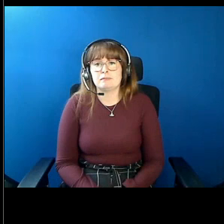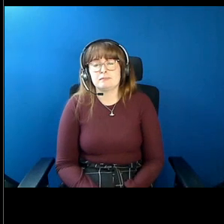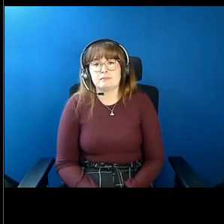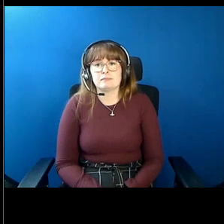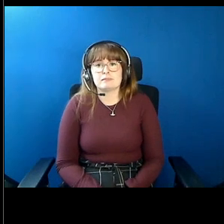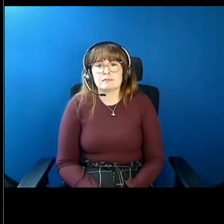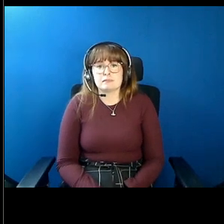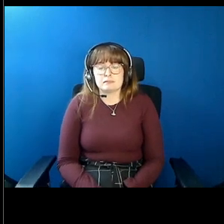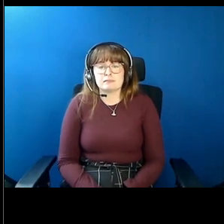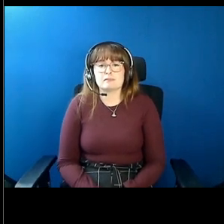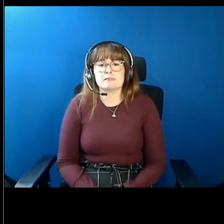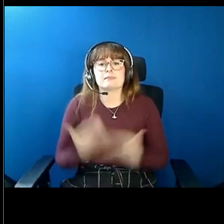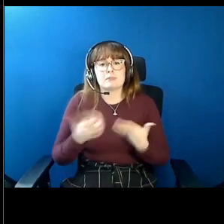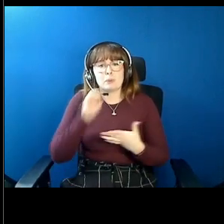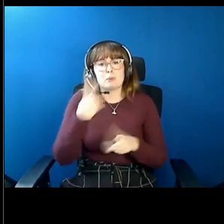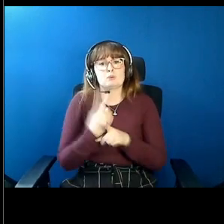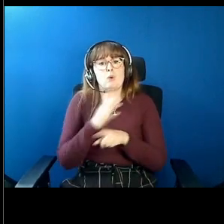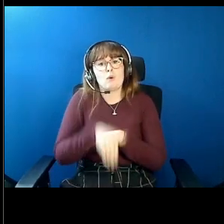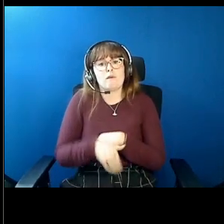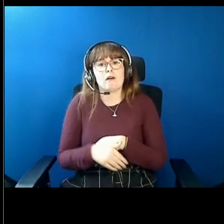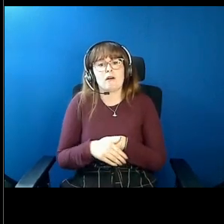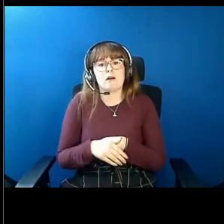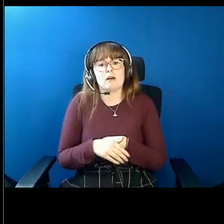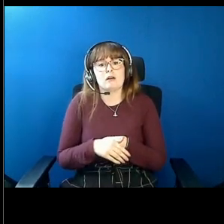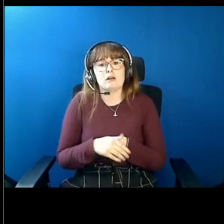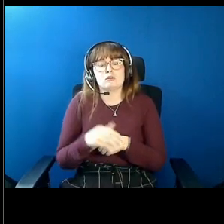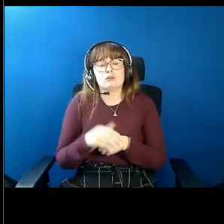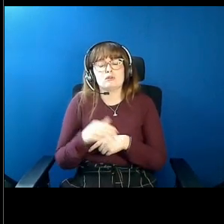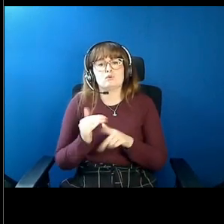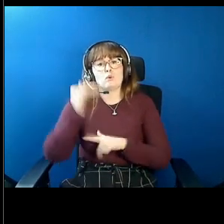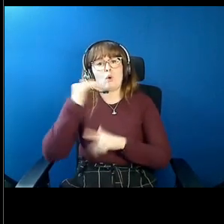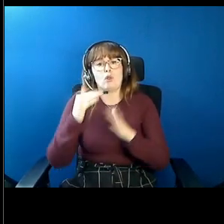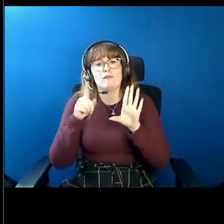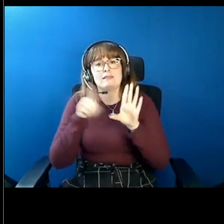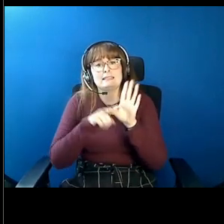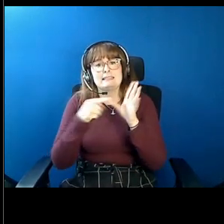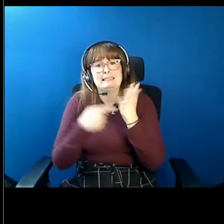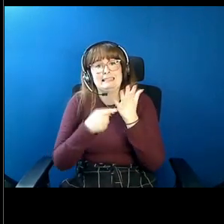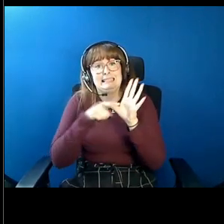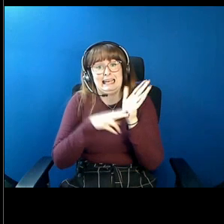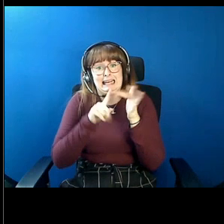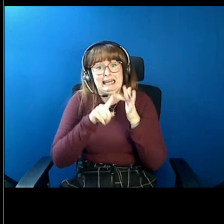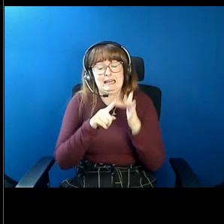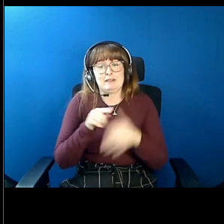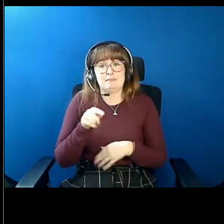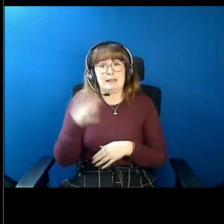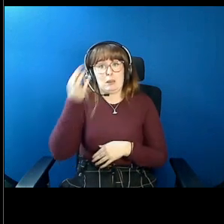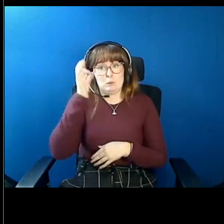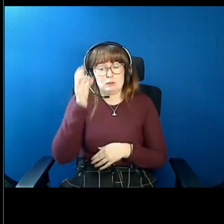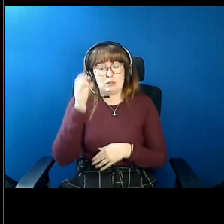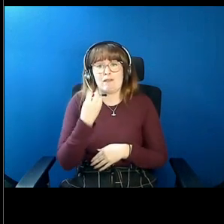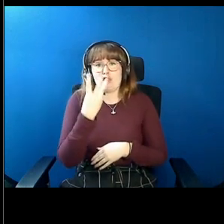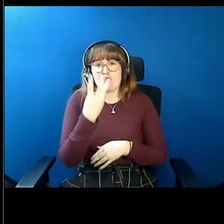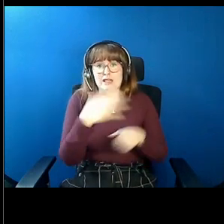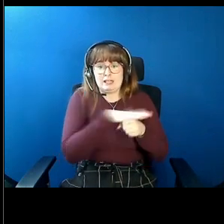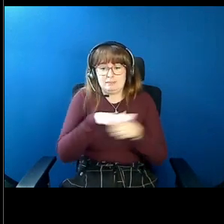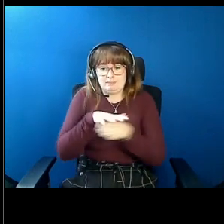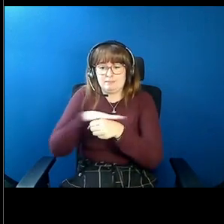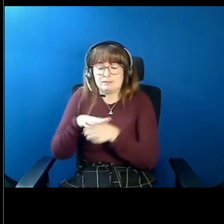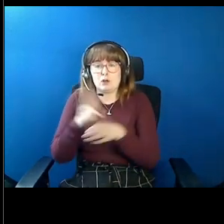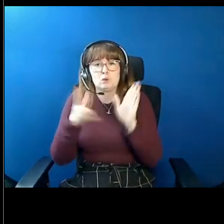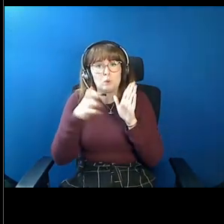little bit more about the North of Tyne Combined Authority. So we it's split across 3 regions, so Newcastle, North of Tyne